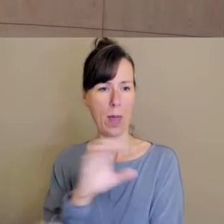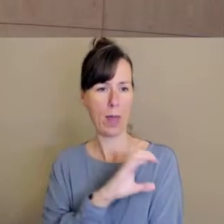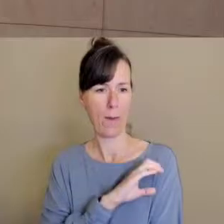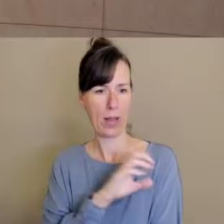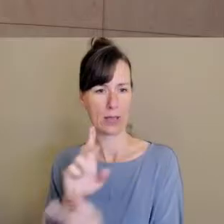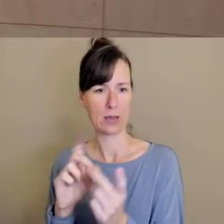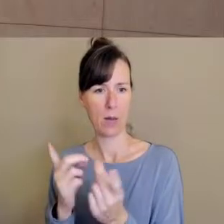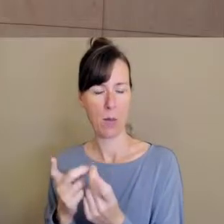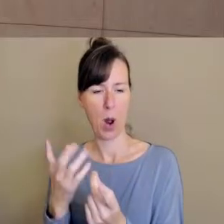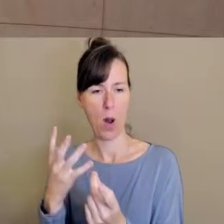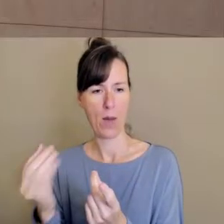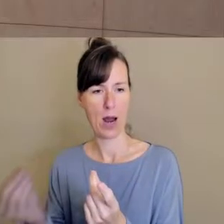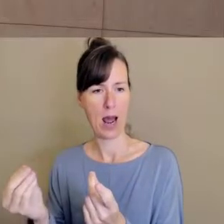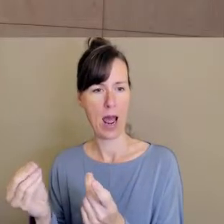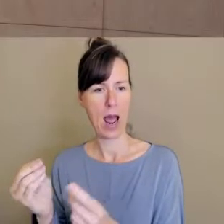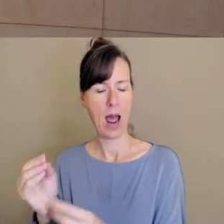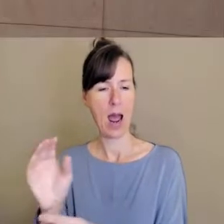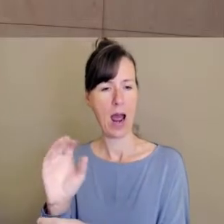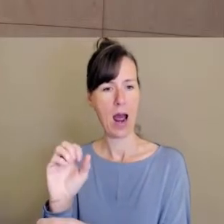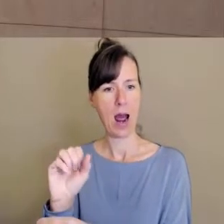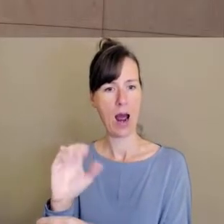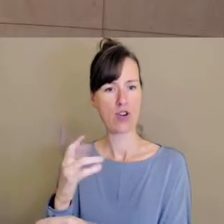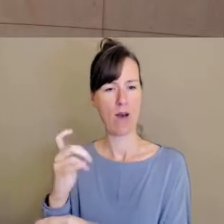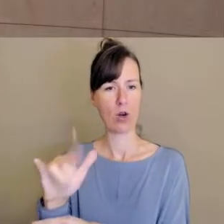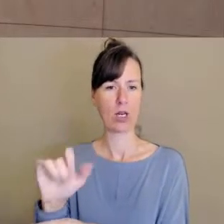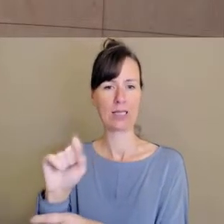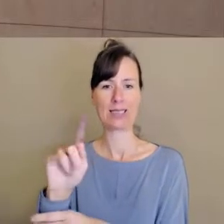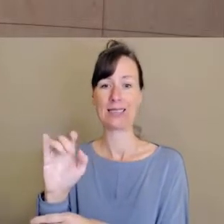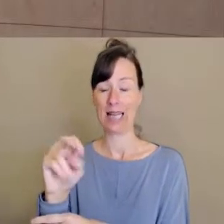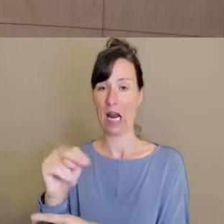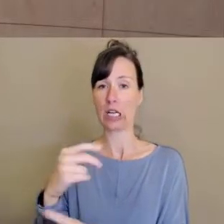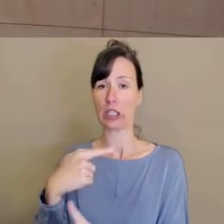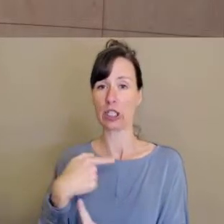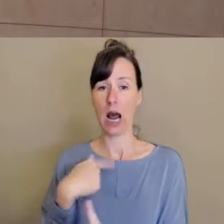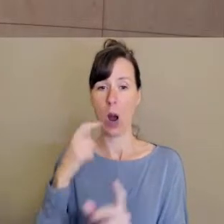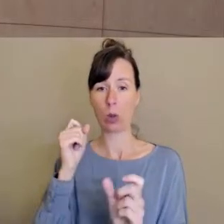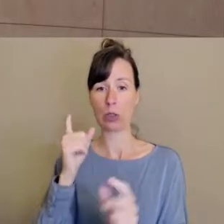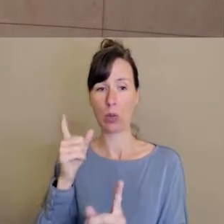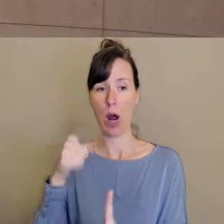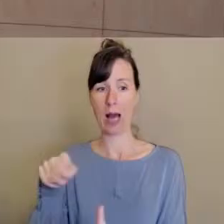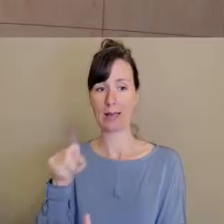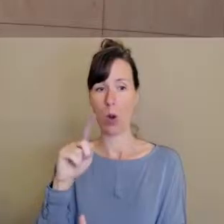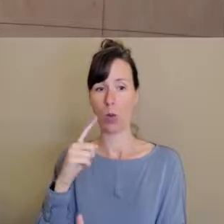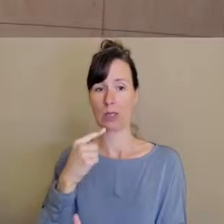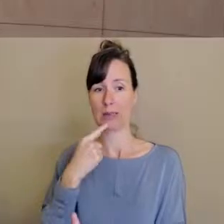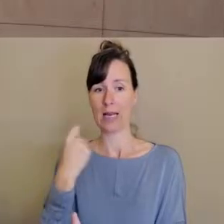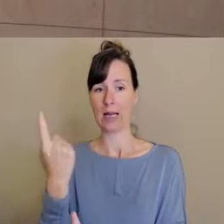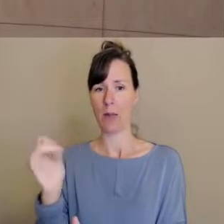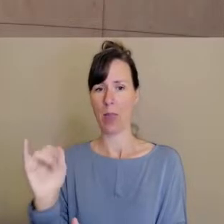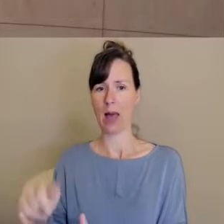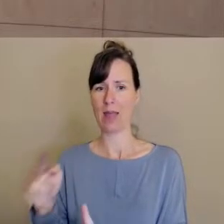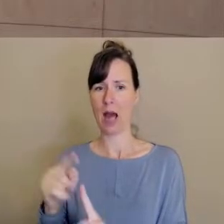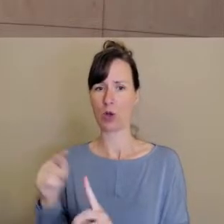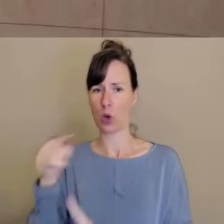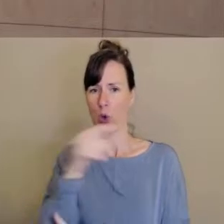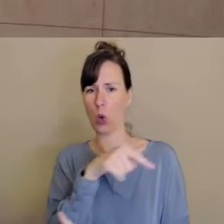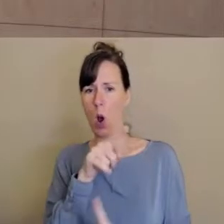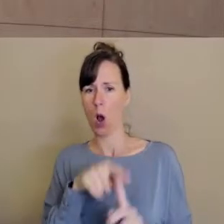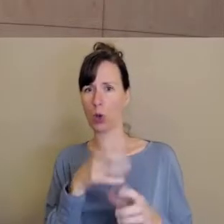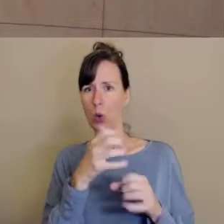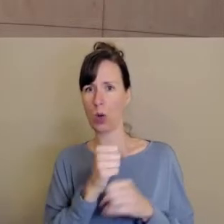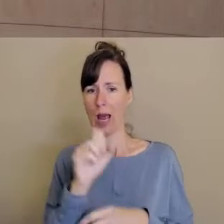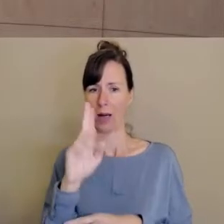would even say something like that to you guys, obtain a subpoena, right? But I think my concern is